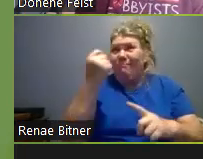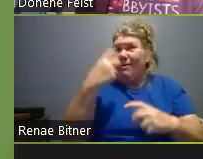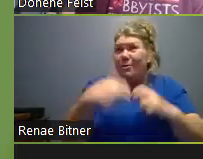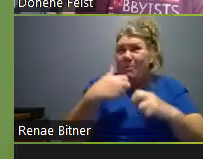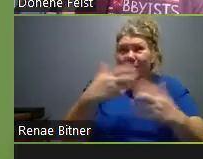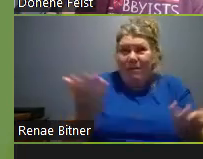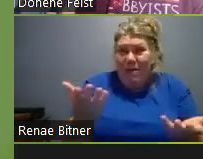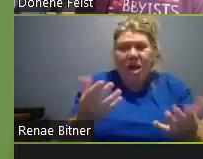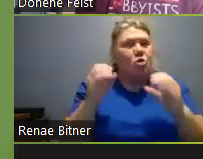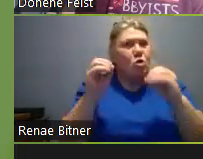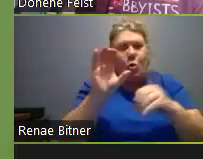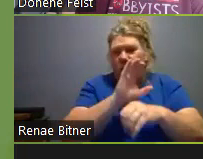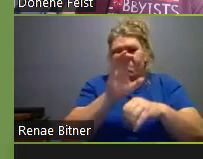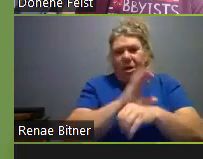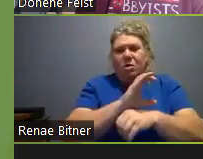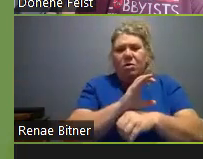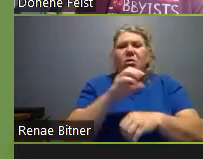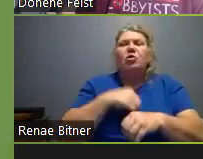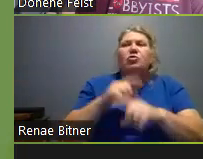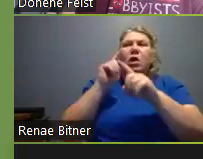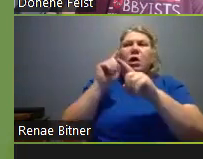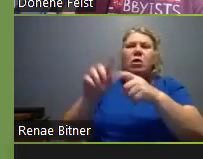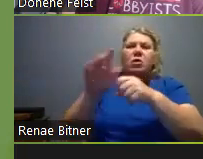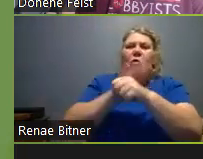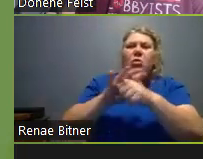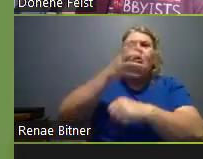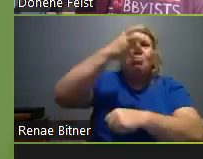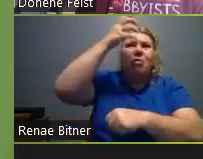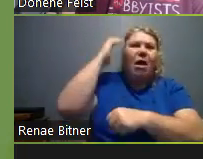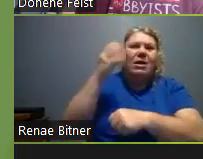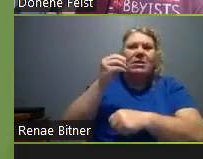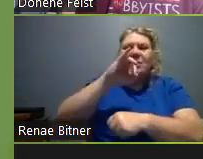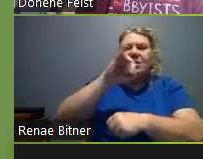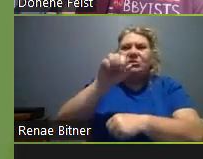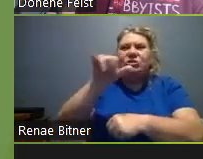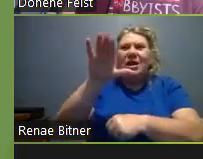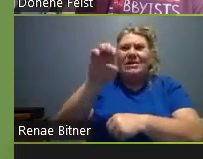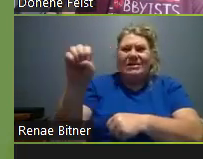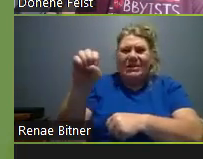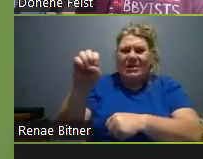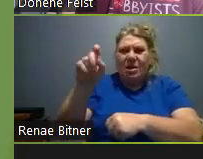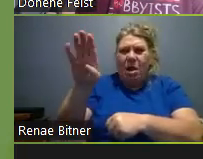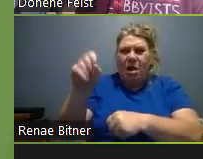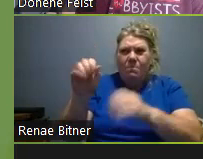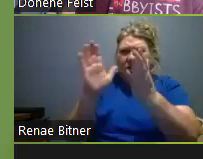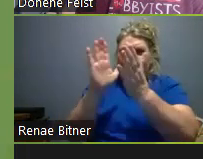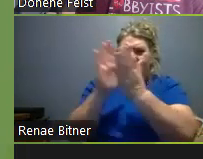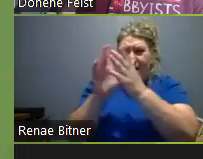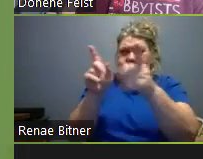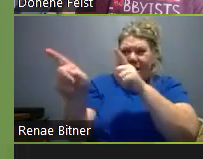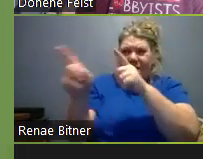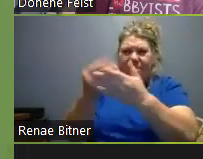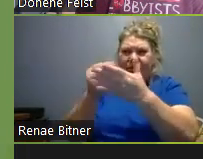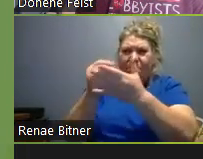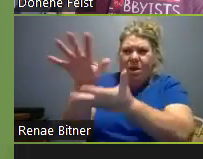So I went to our local Lions and JC chapter and asked for some funds to